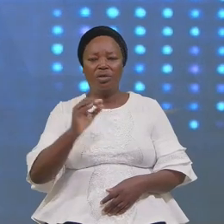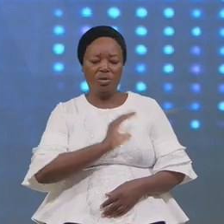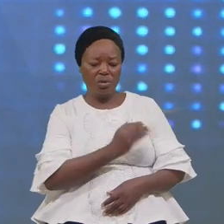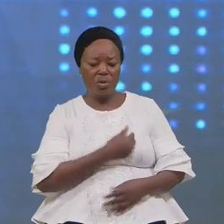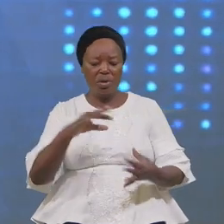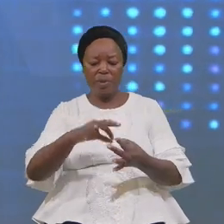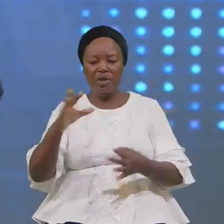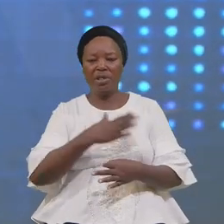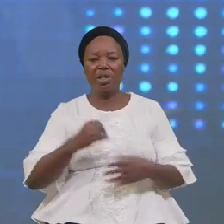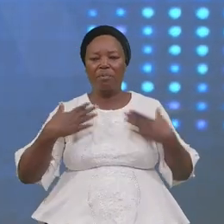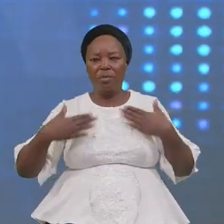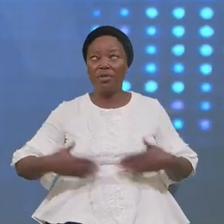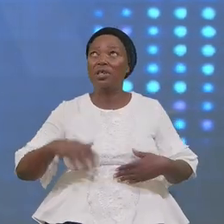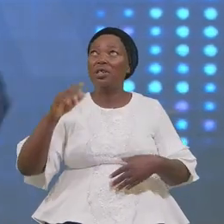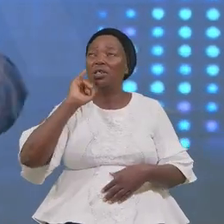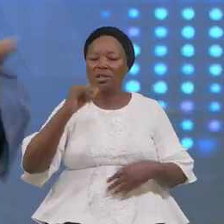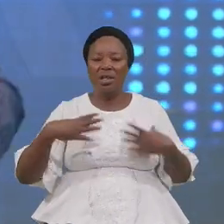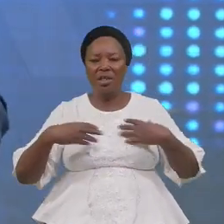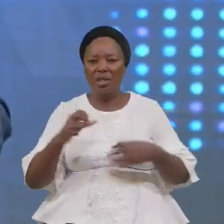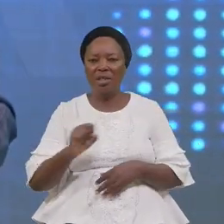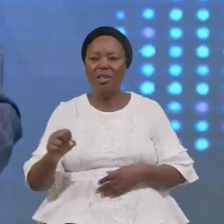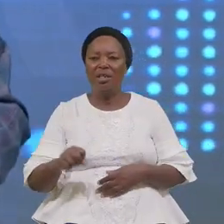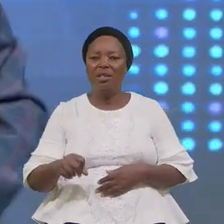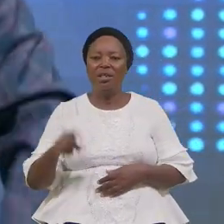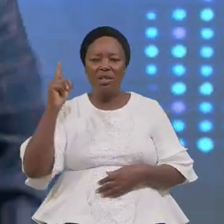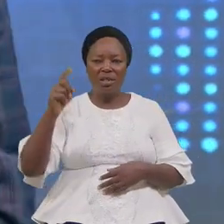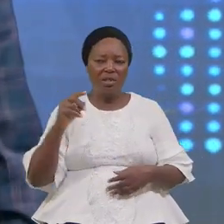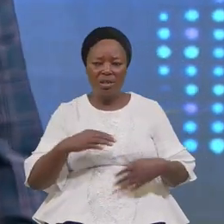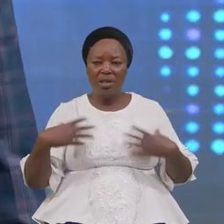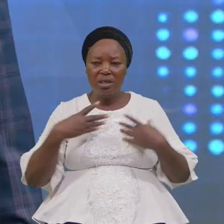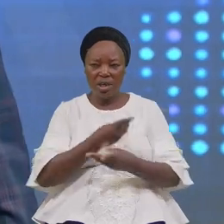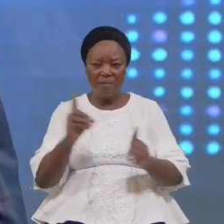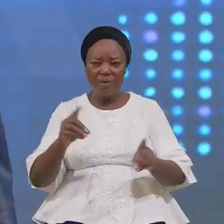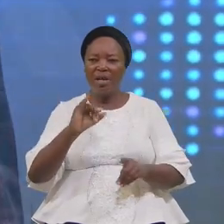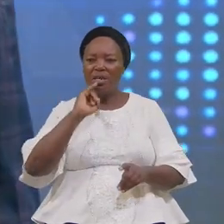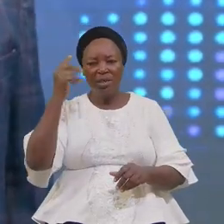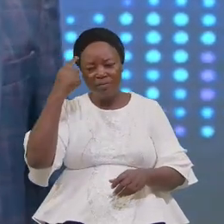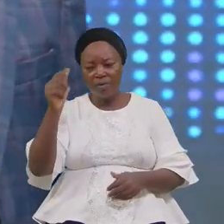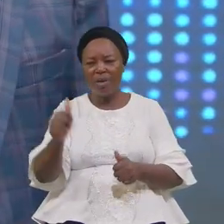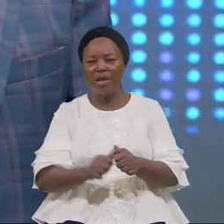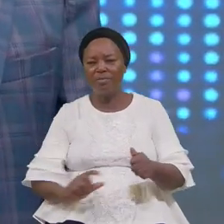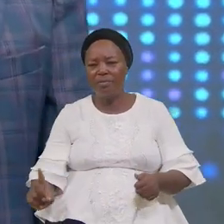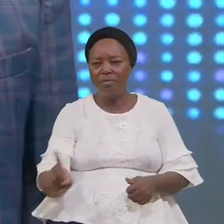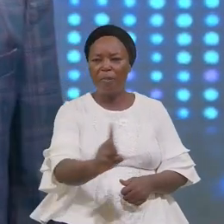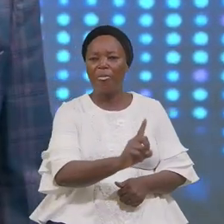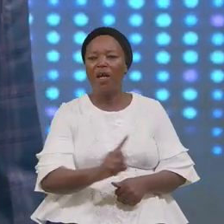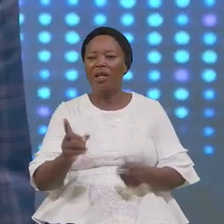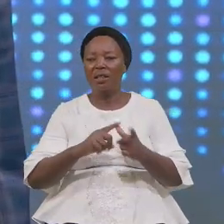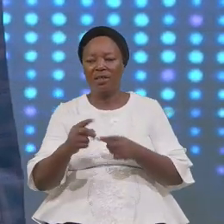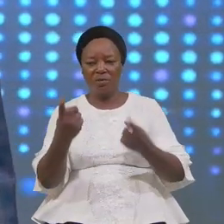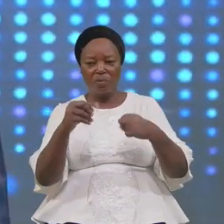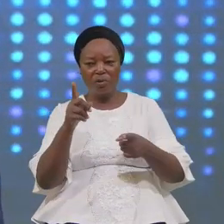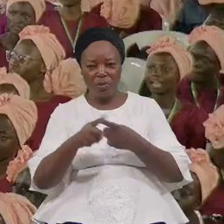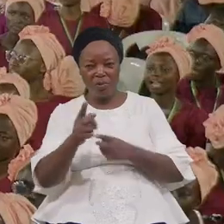body is healing, is deliverance, is for everyone. It's coming there to you